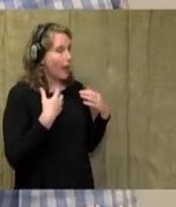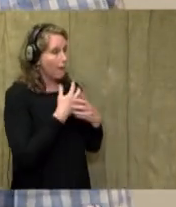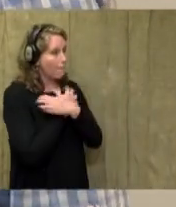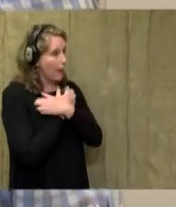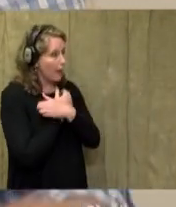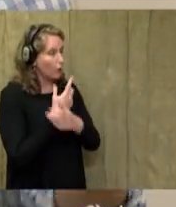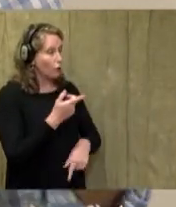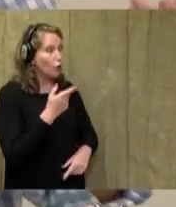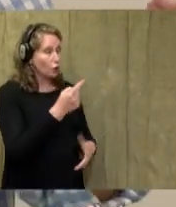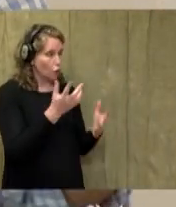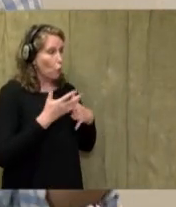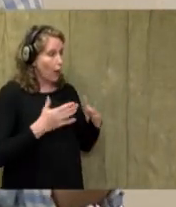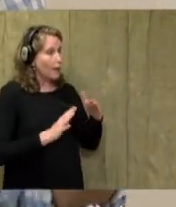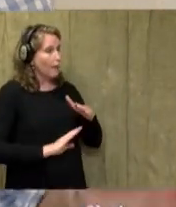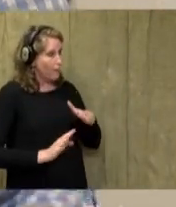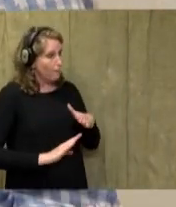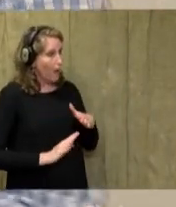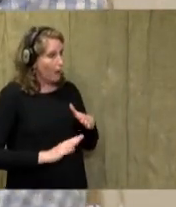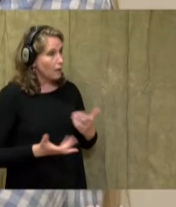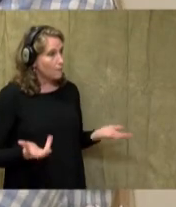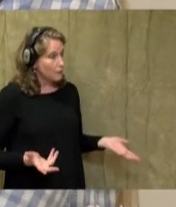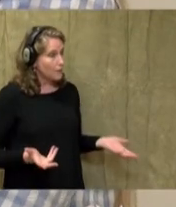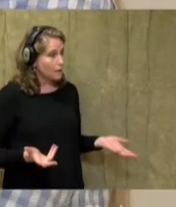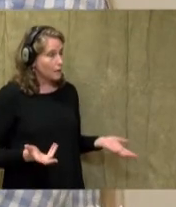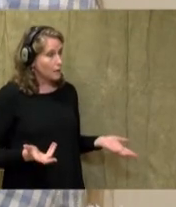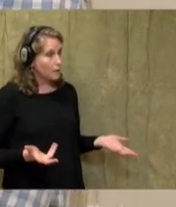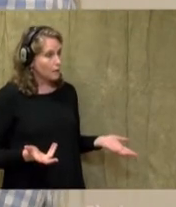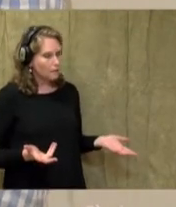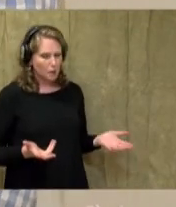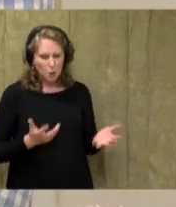said, "you wanted the bottoms this time."